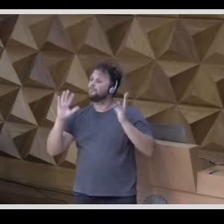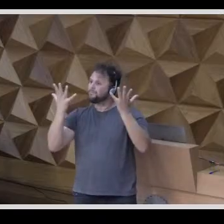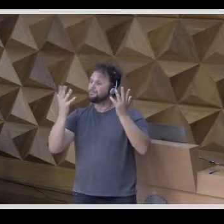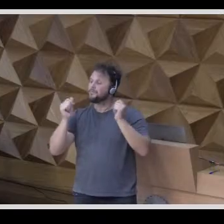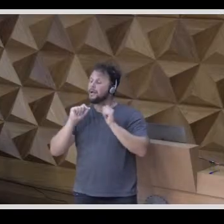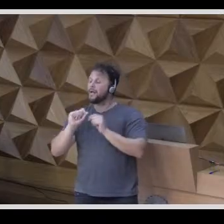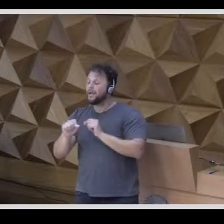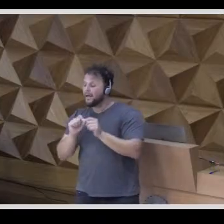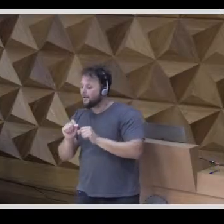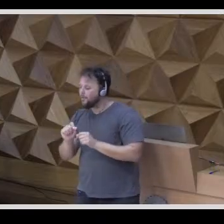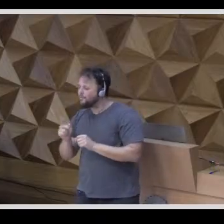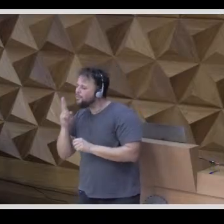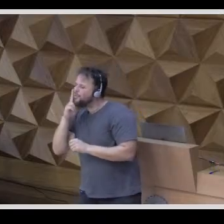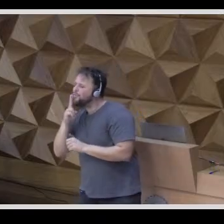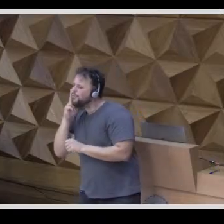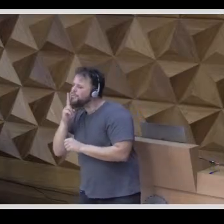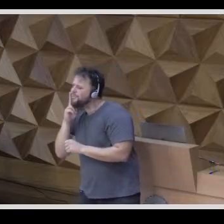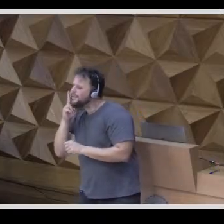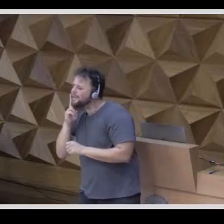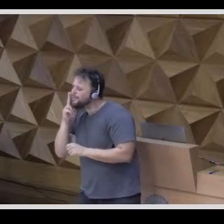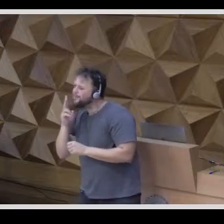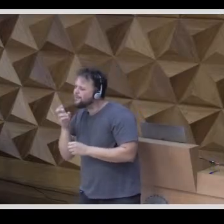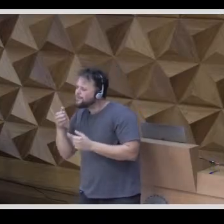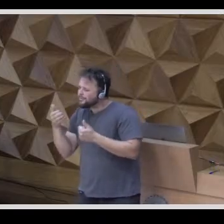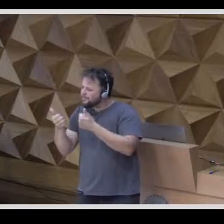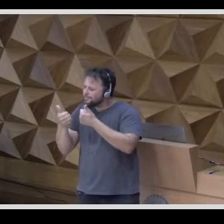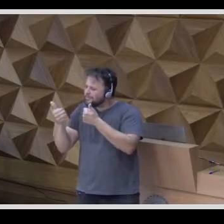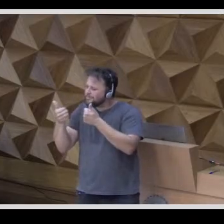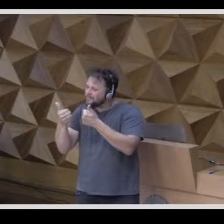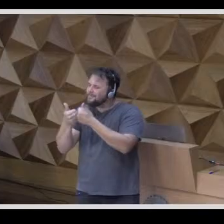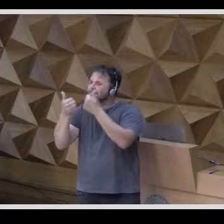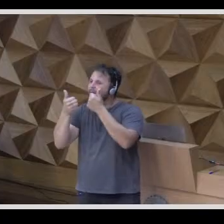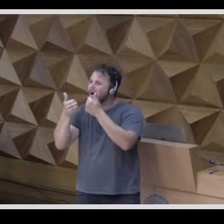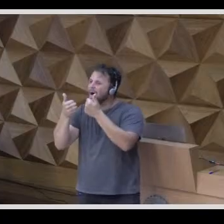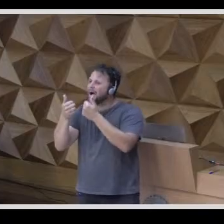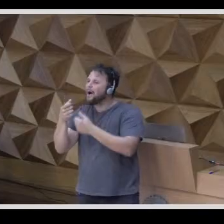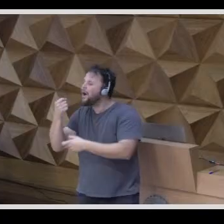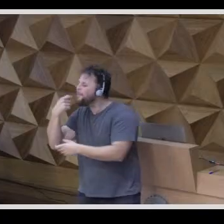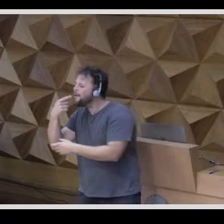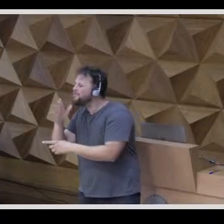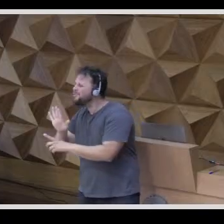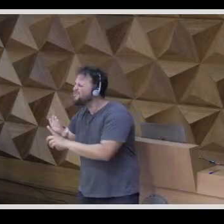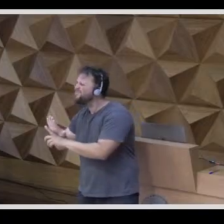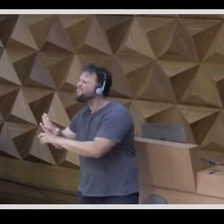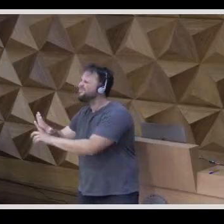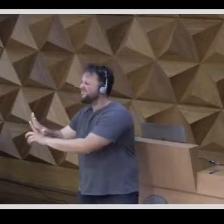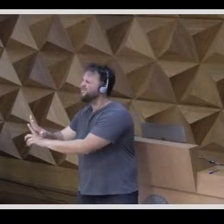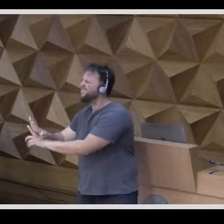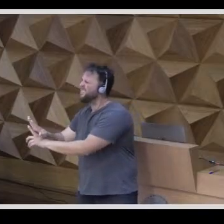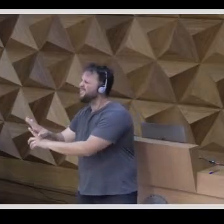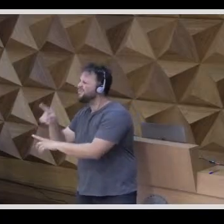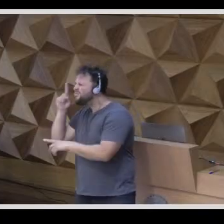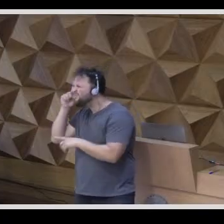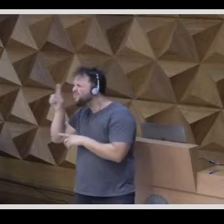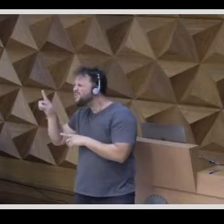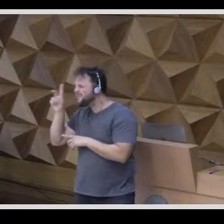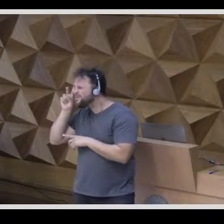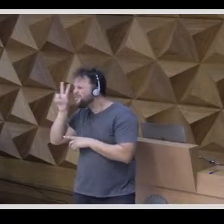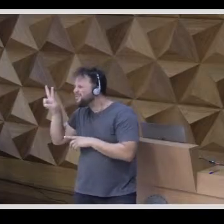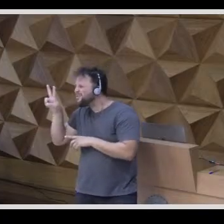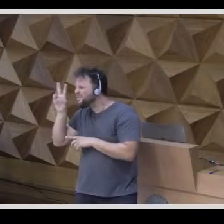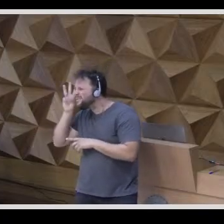days. So now what's happening? Well, now what's happening is that's being recorded, and that's being reported back to